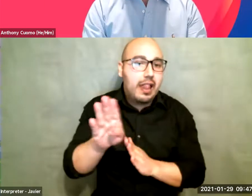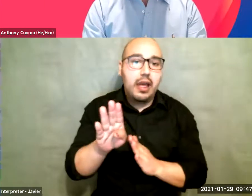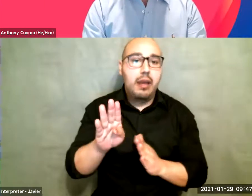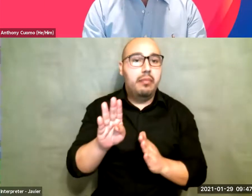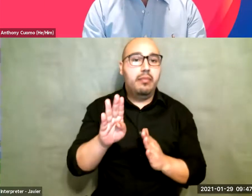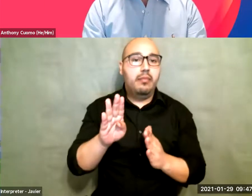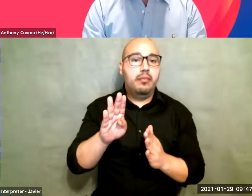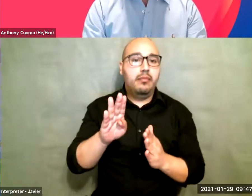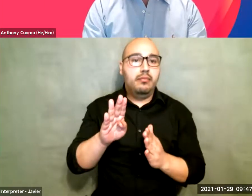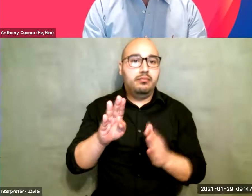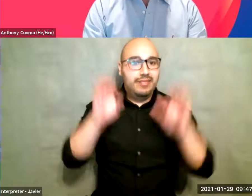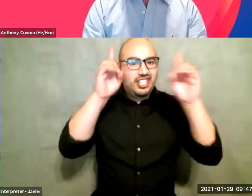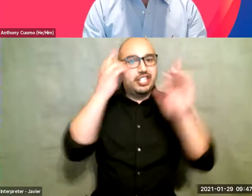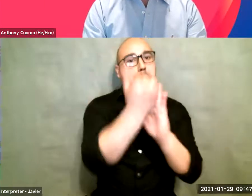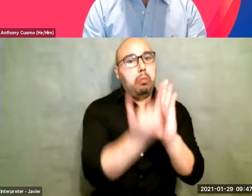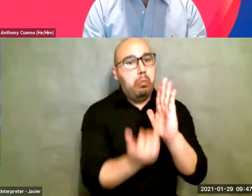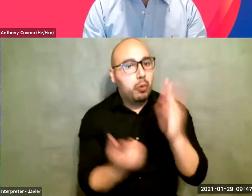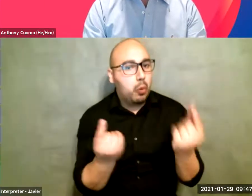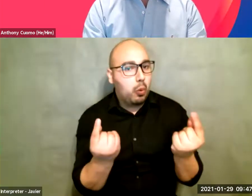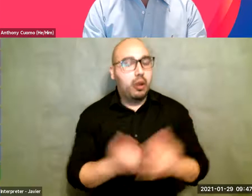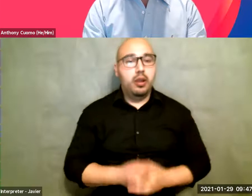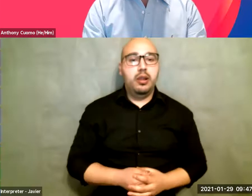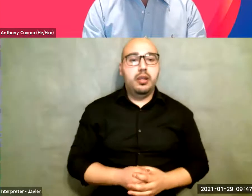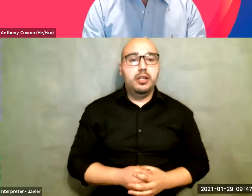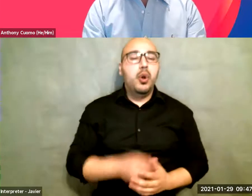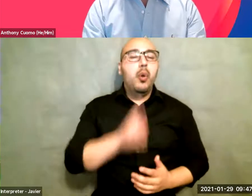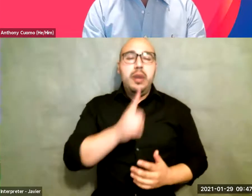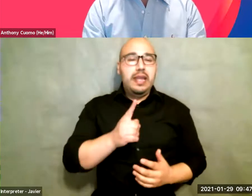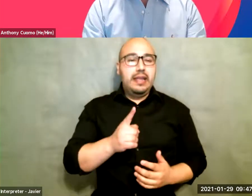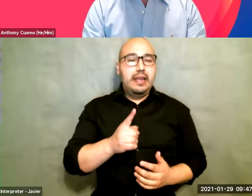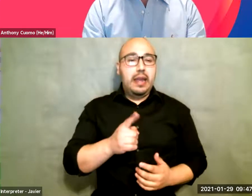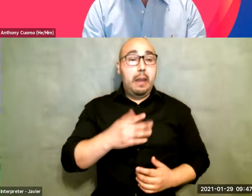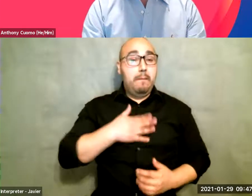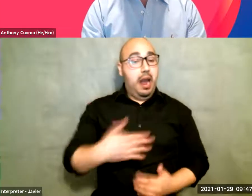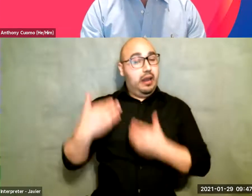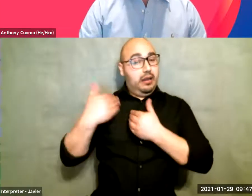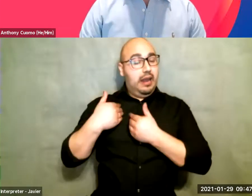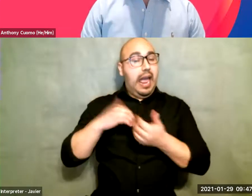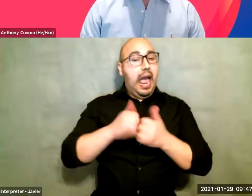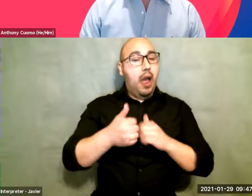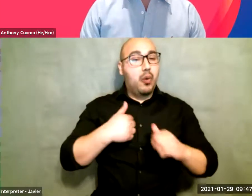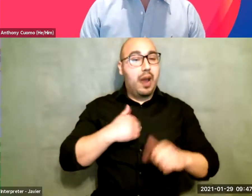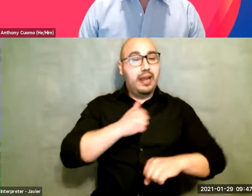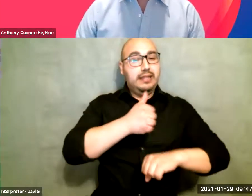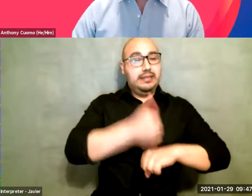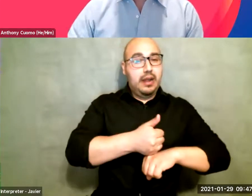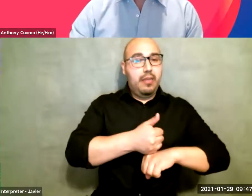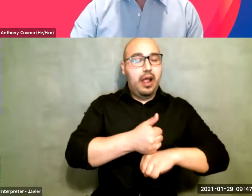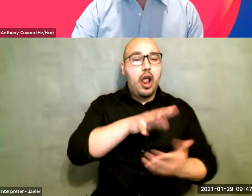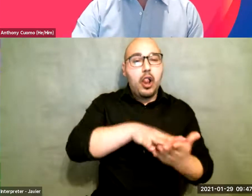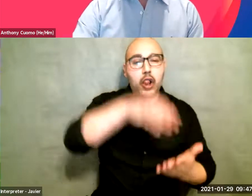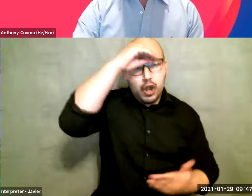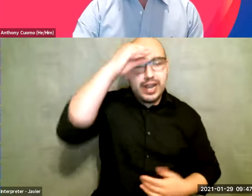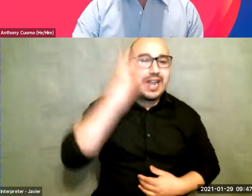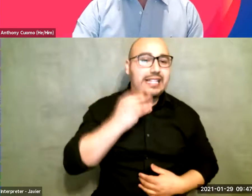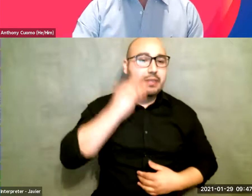places, right? Then it's about thinking about how do I create learning experiences and assessments that are going to help them